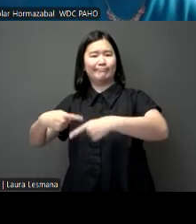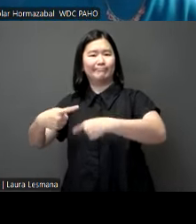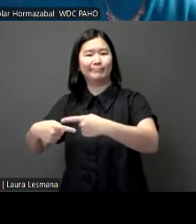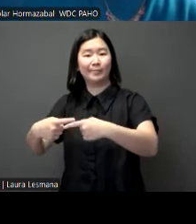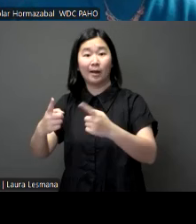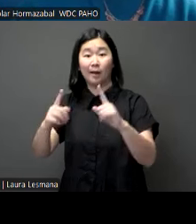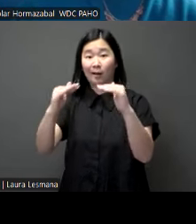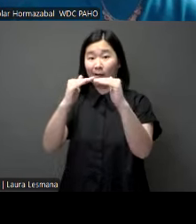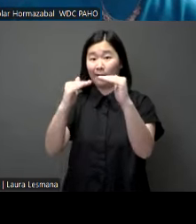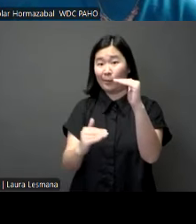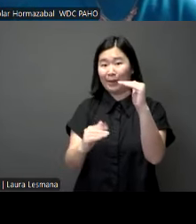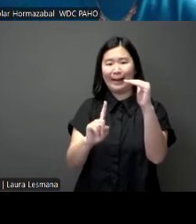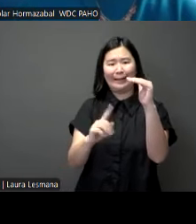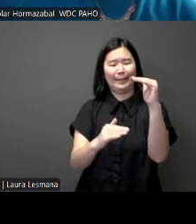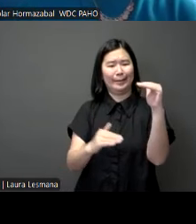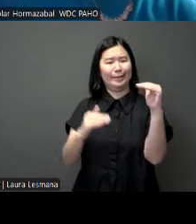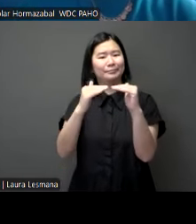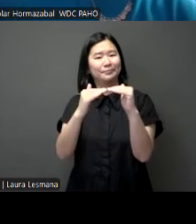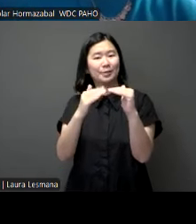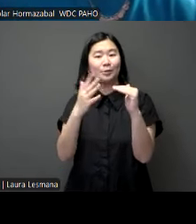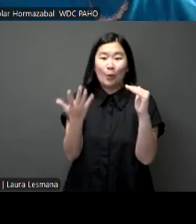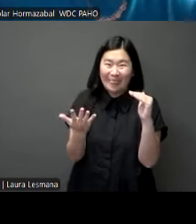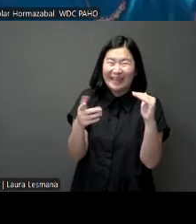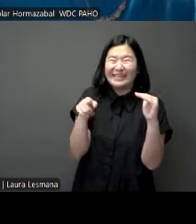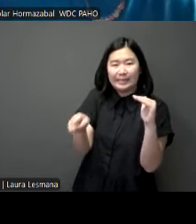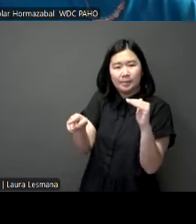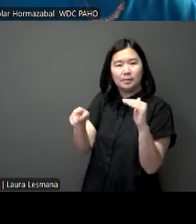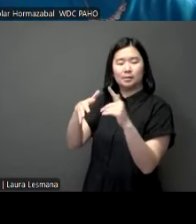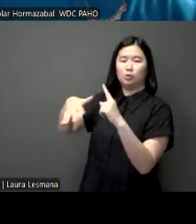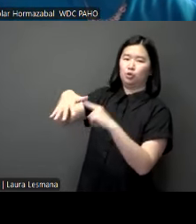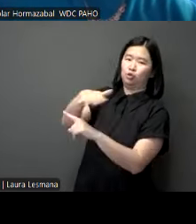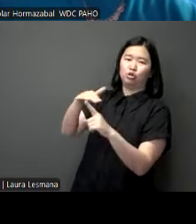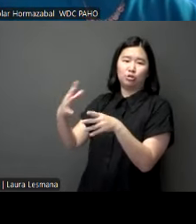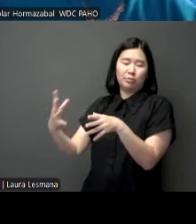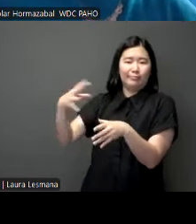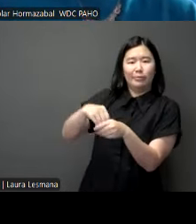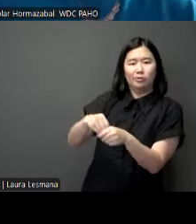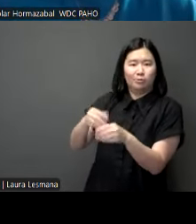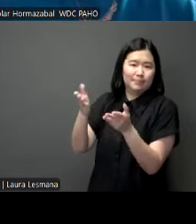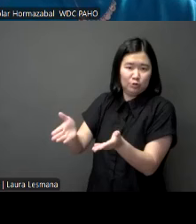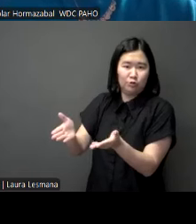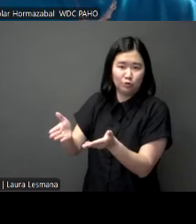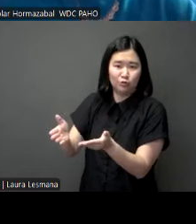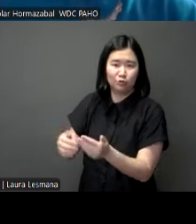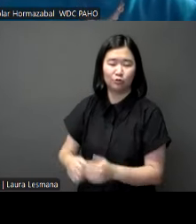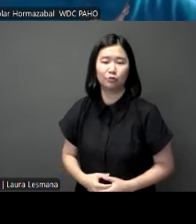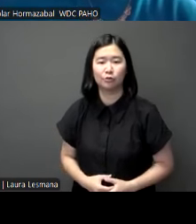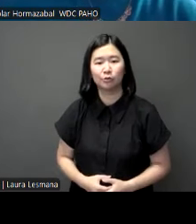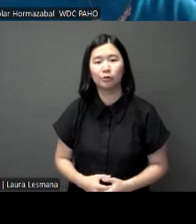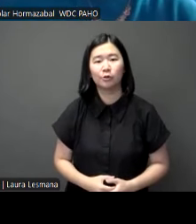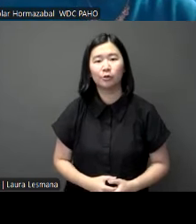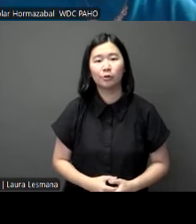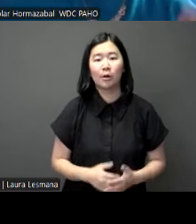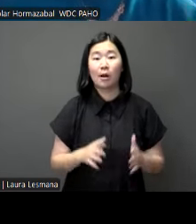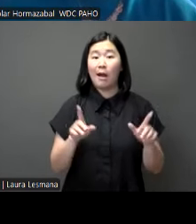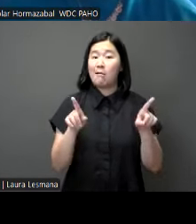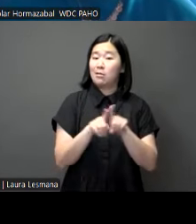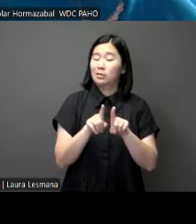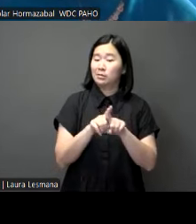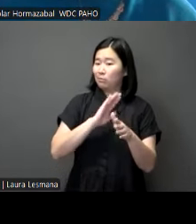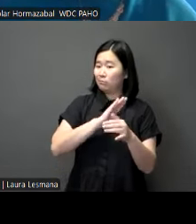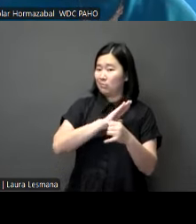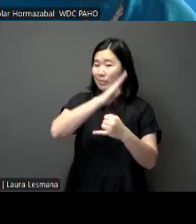the proposal for change and improvement, and define the systems and the monitoring systems. And in this sense, we have some general examples.